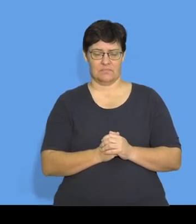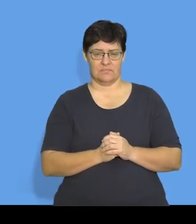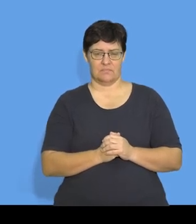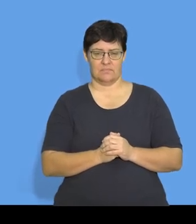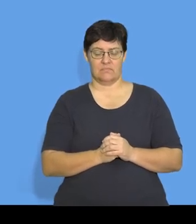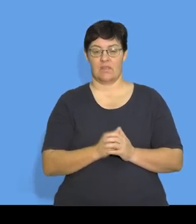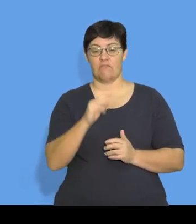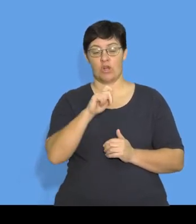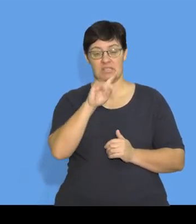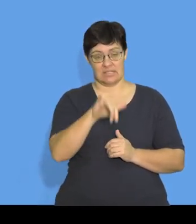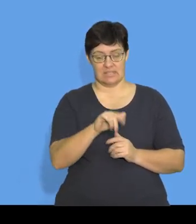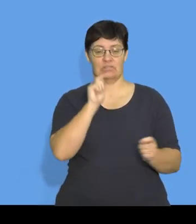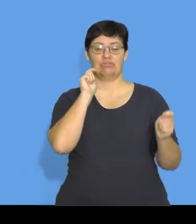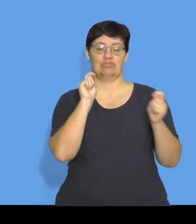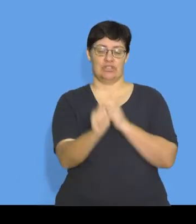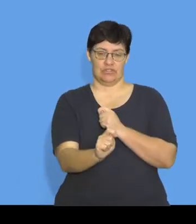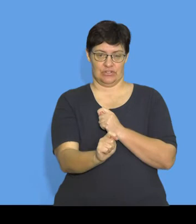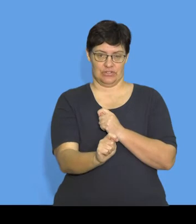Velocity changes